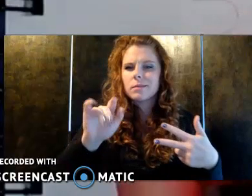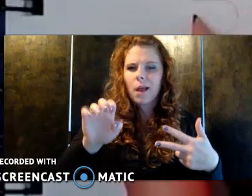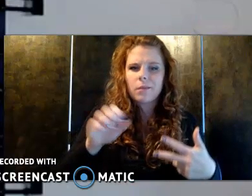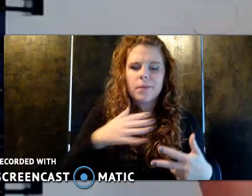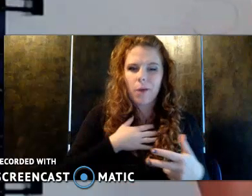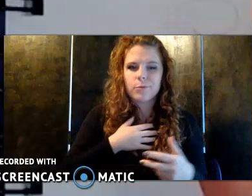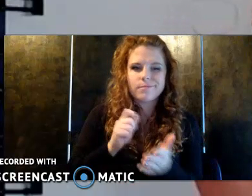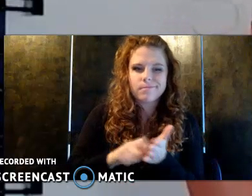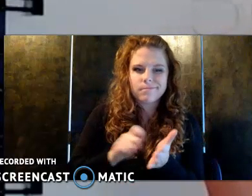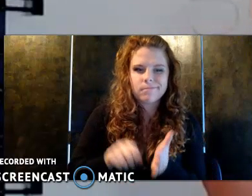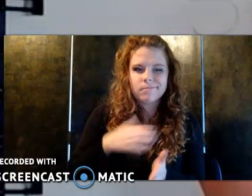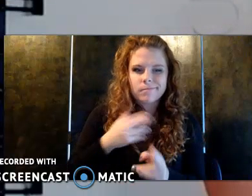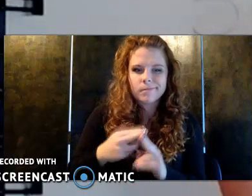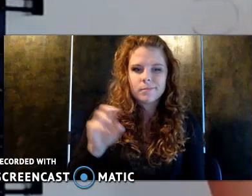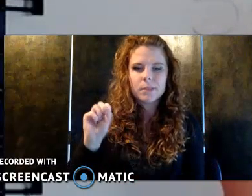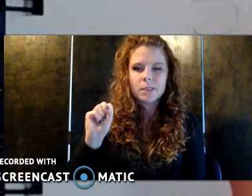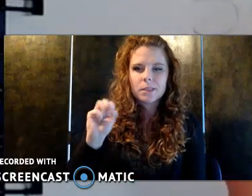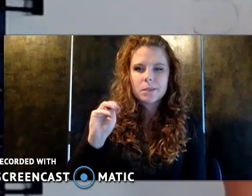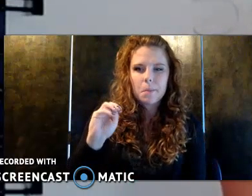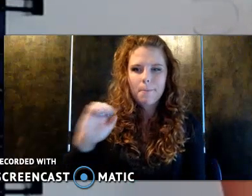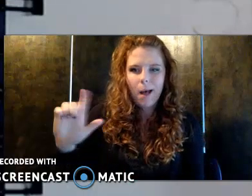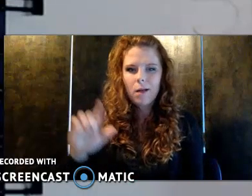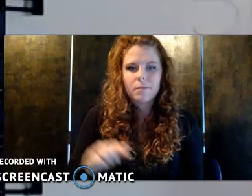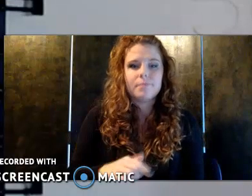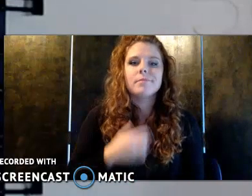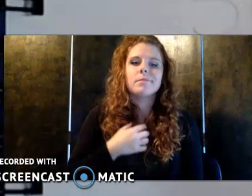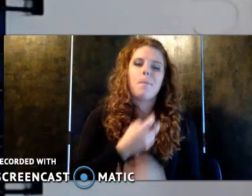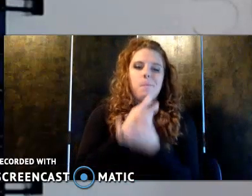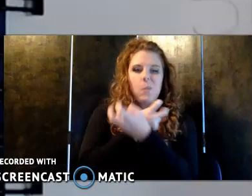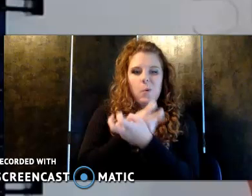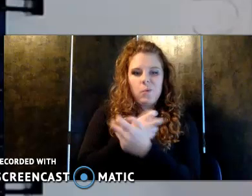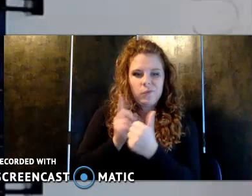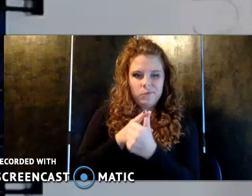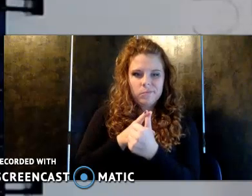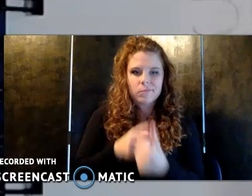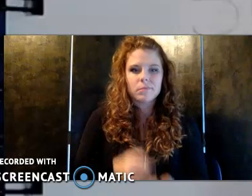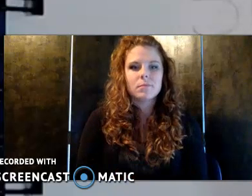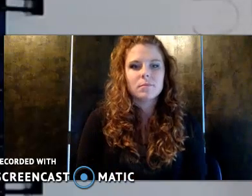to just write it. First, the bones.